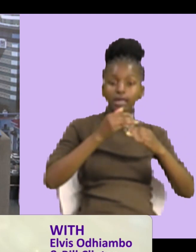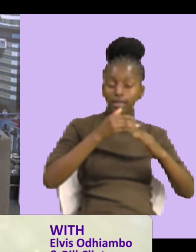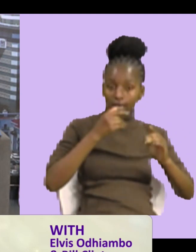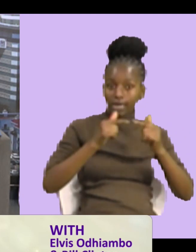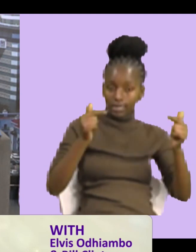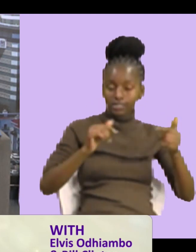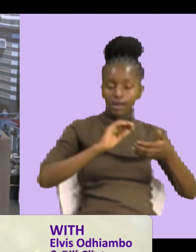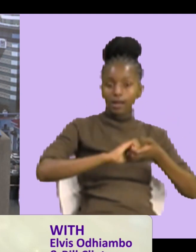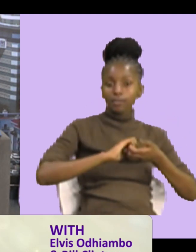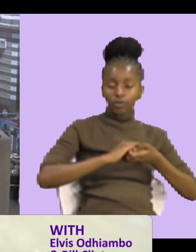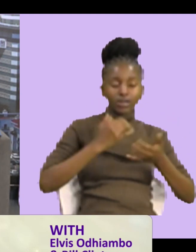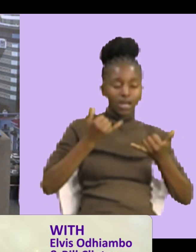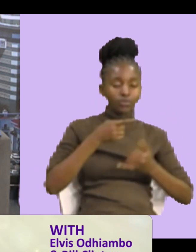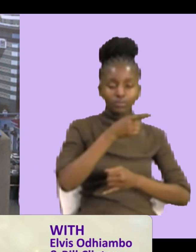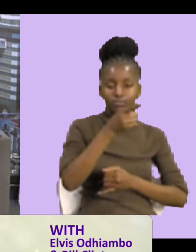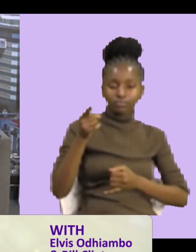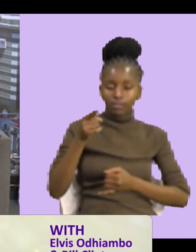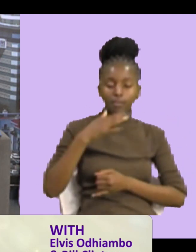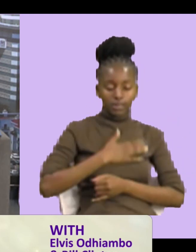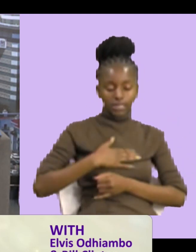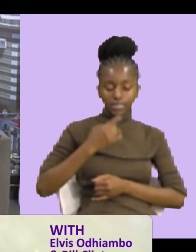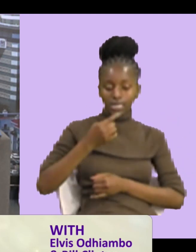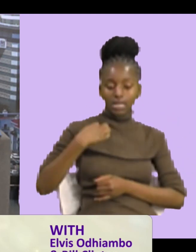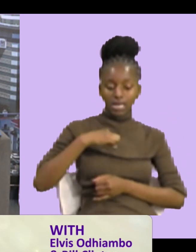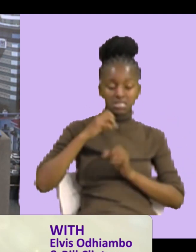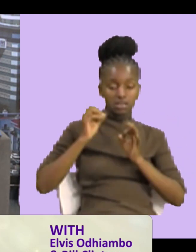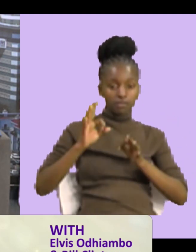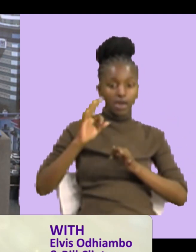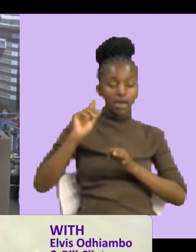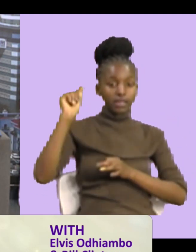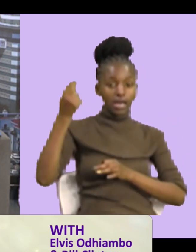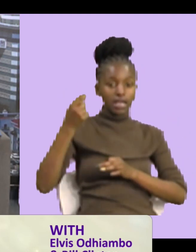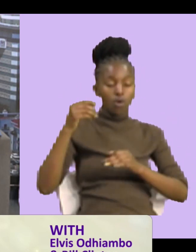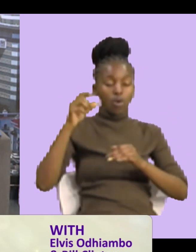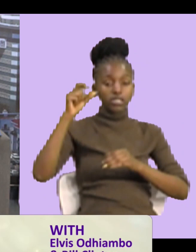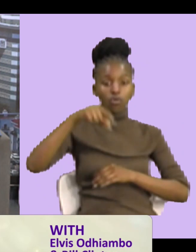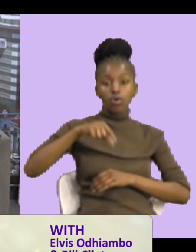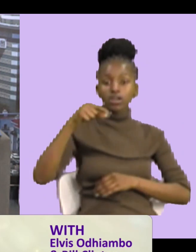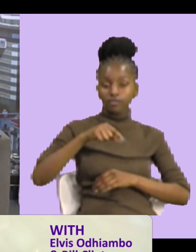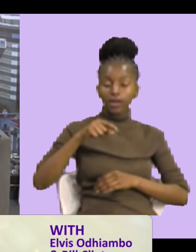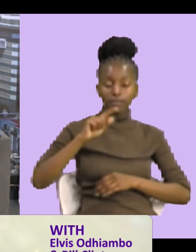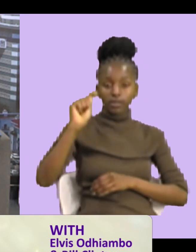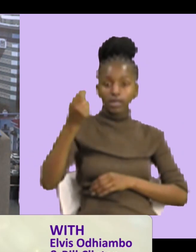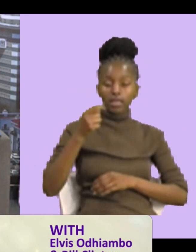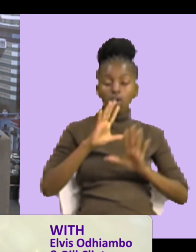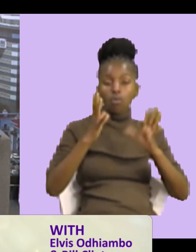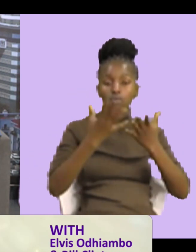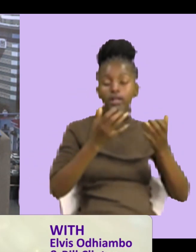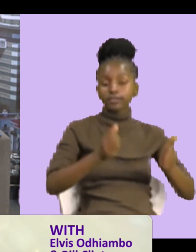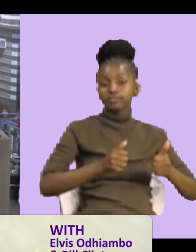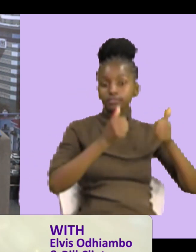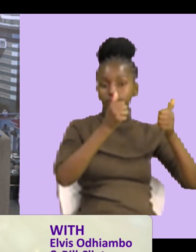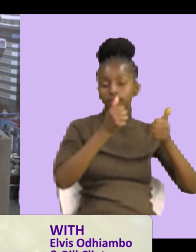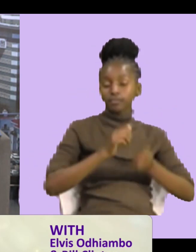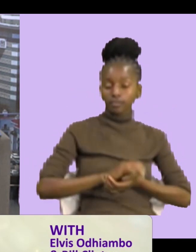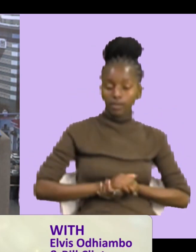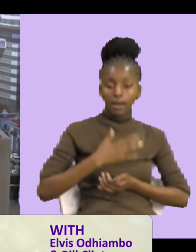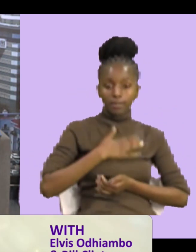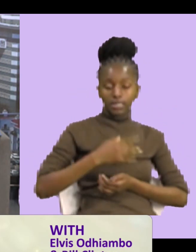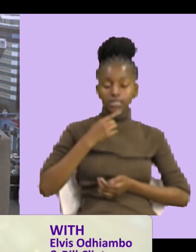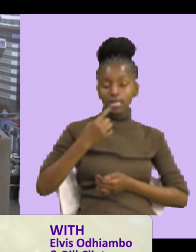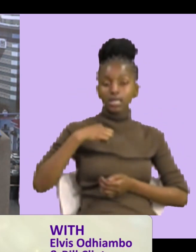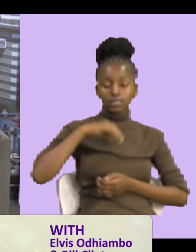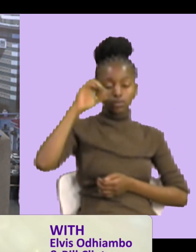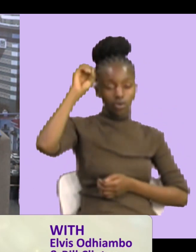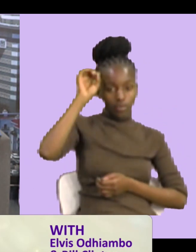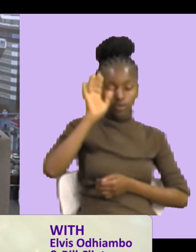will qualify? They have a chance to qualify for the 2026 World Cup. Make sure you talk to us, send us your opinions. We'll be hoping to unpack all